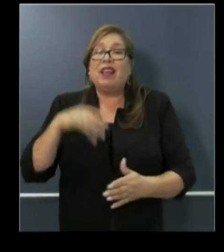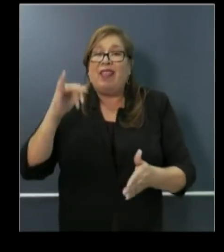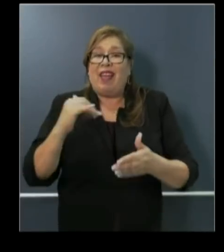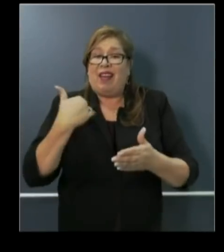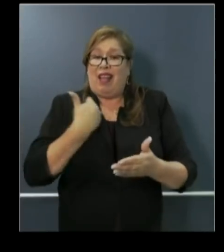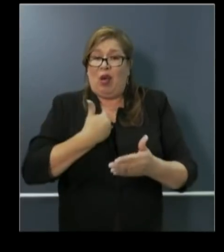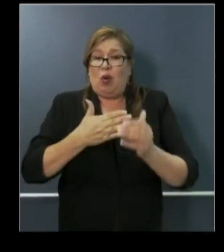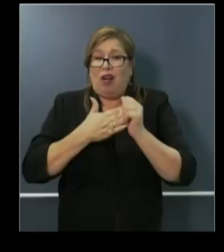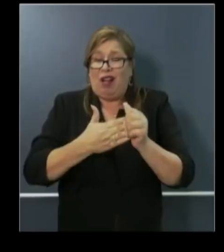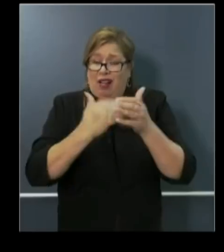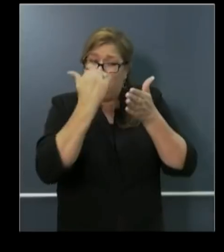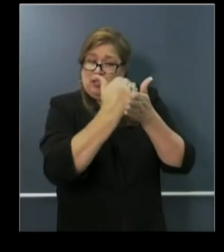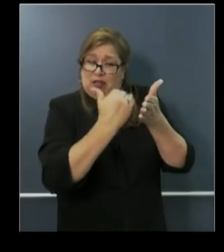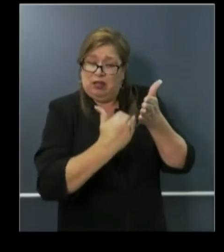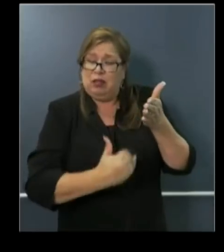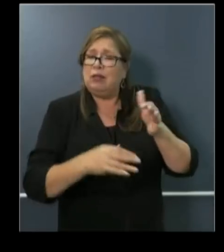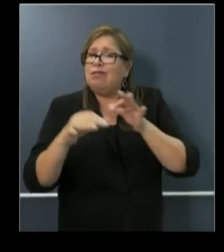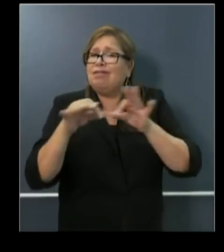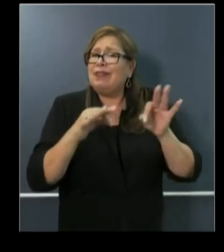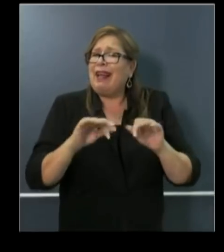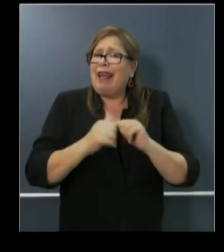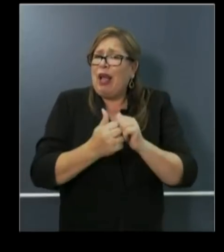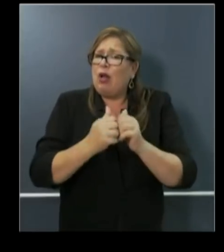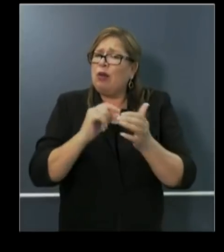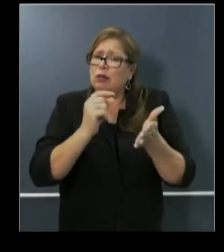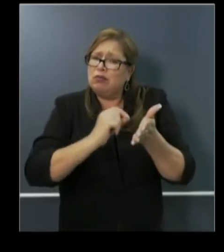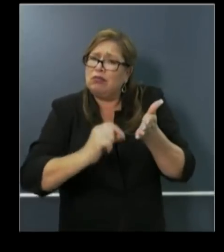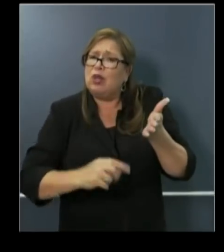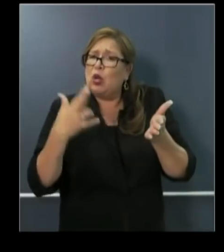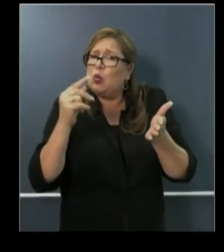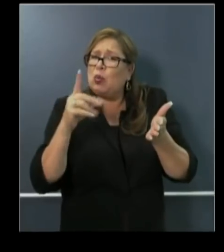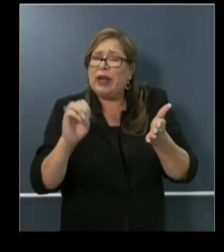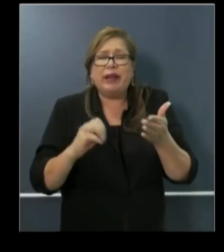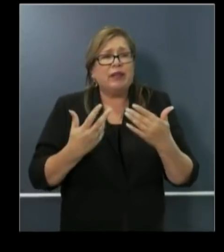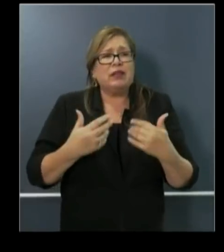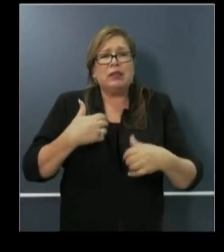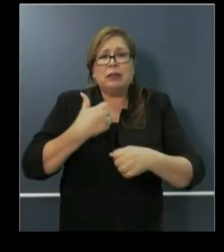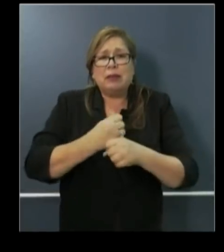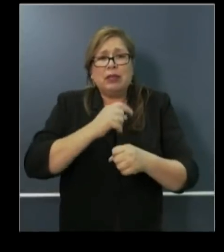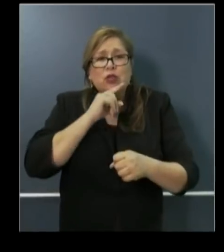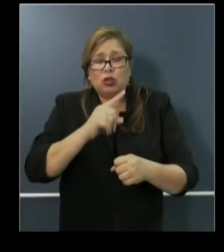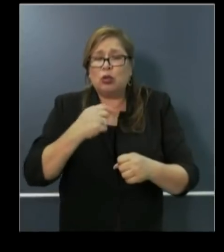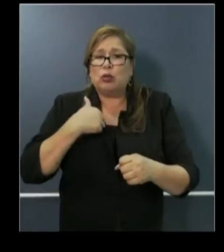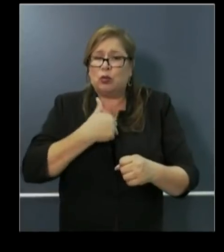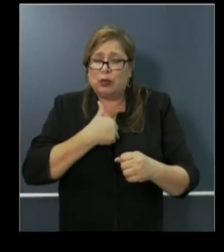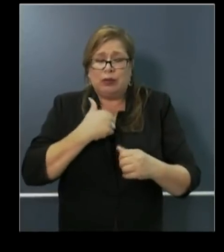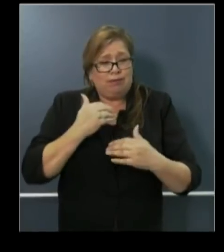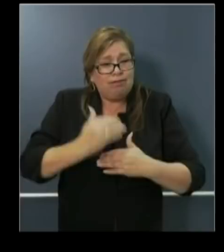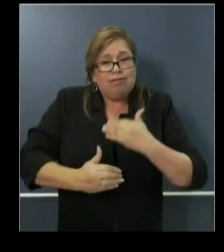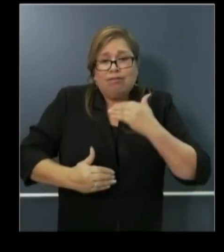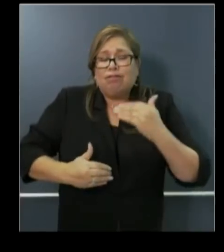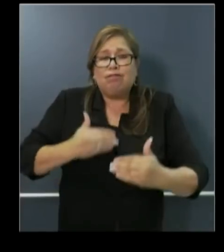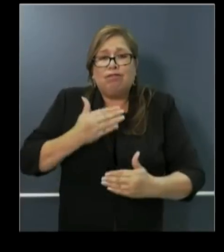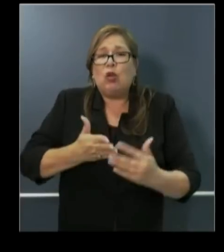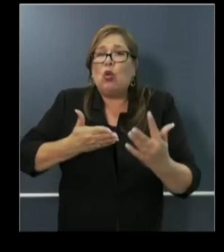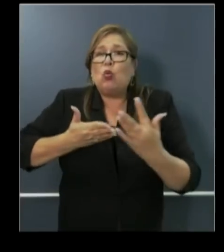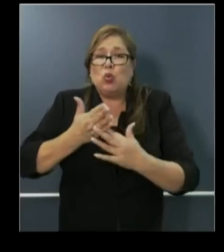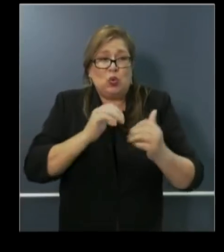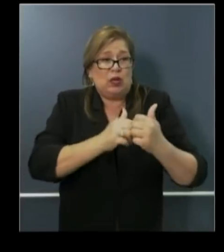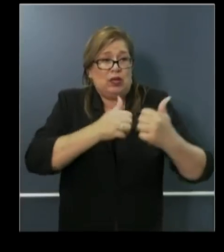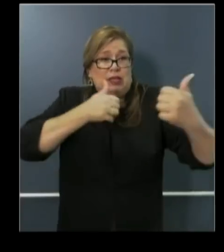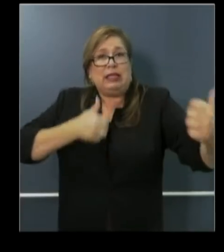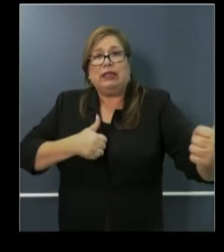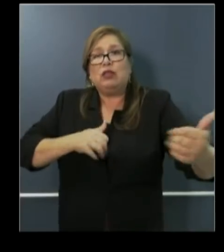how their work can be acknowledged prior to the closure, and continue to make progress through the distance learning programs that